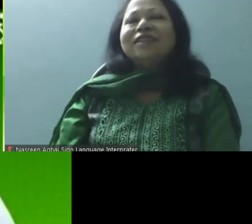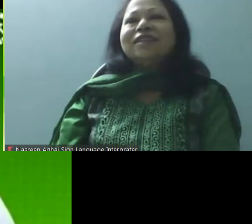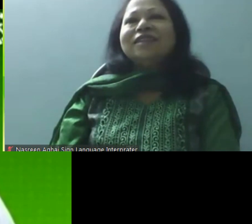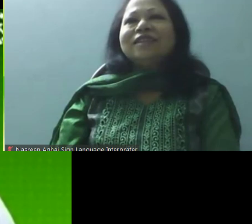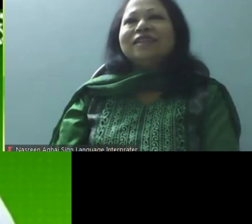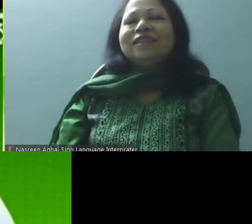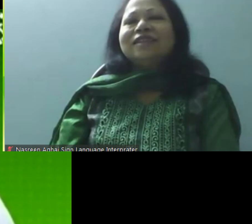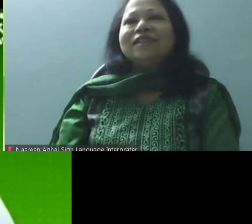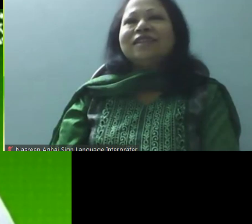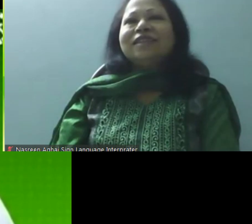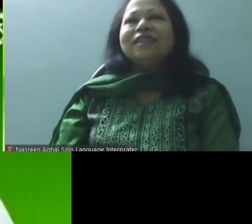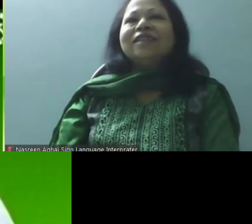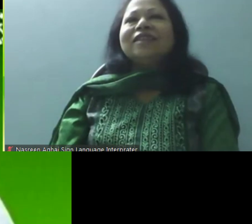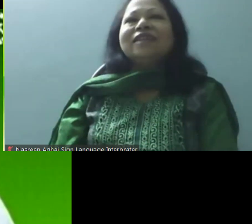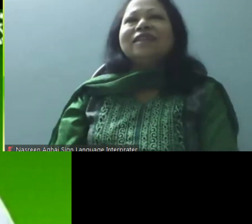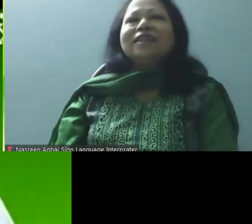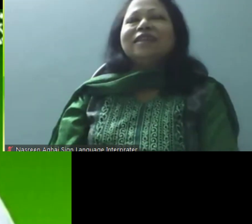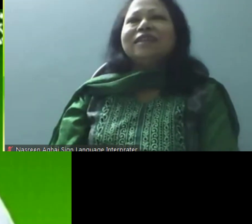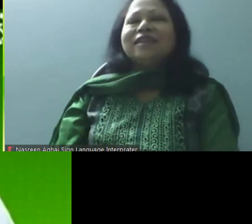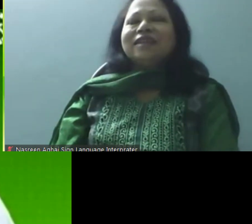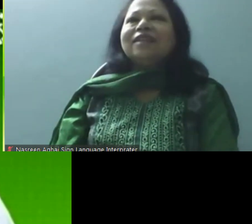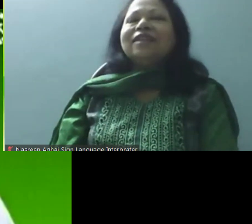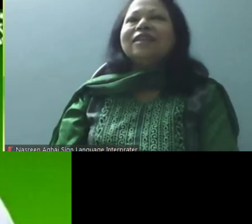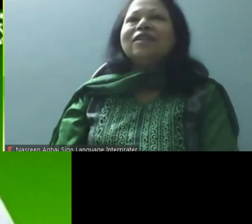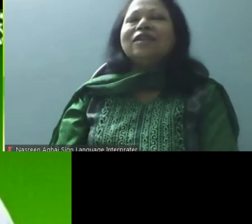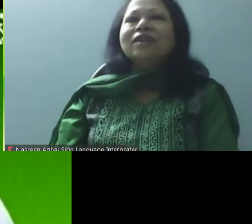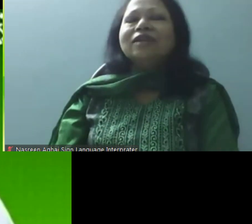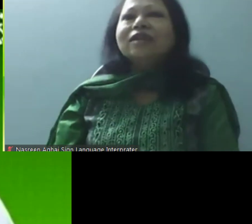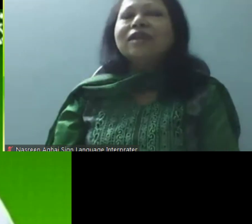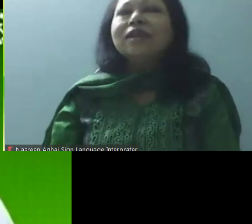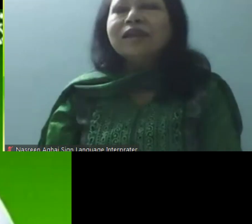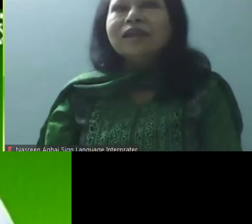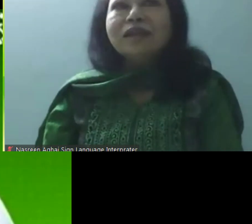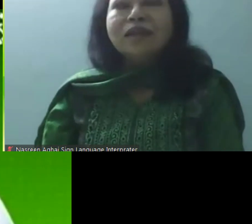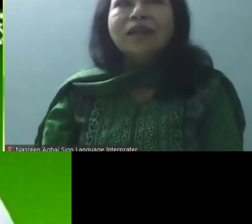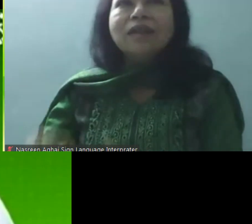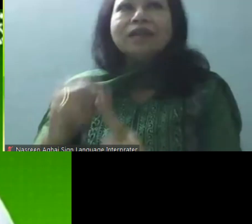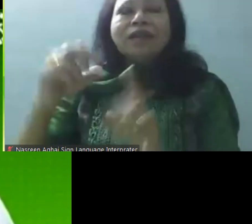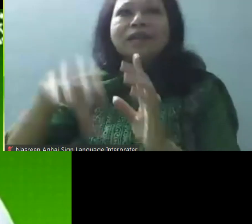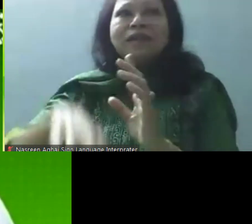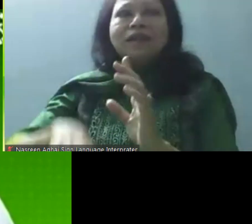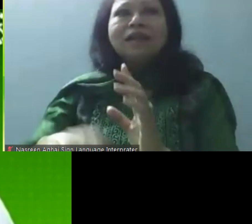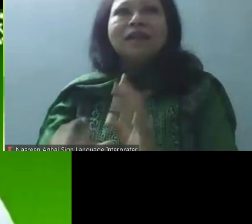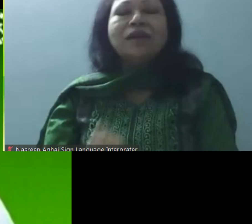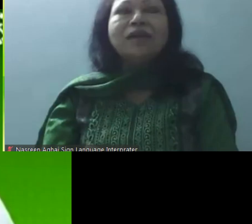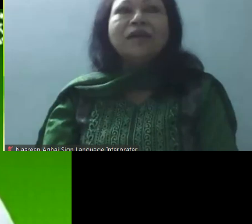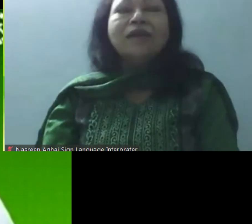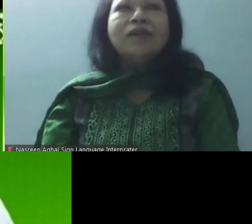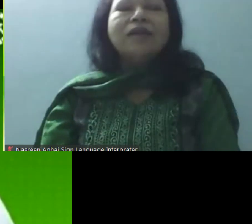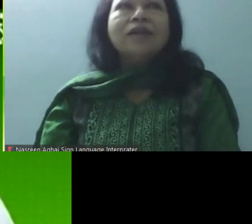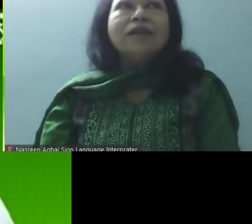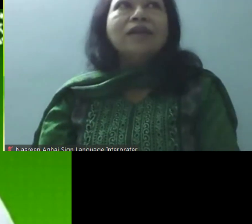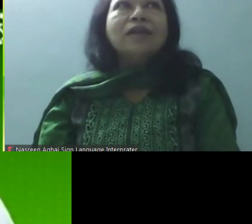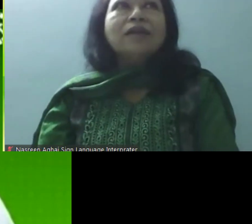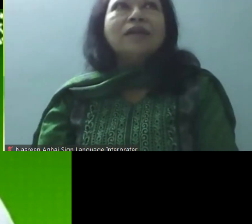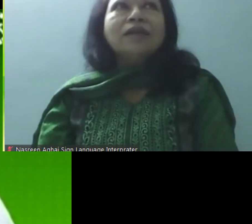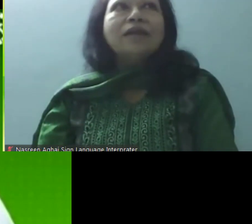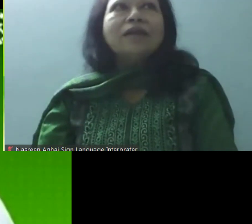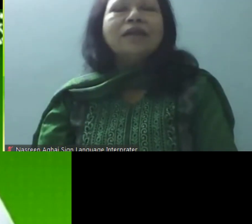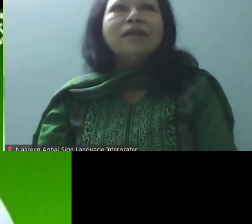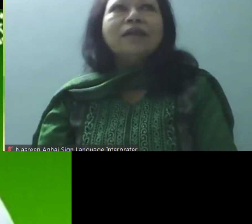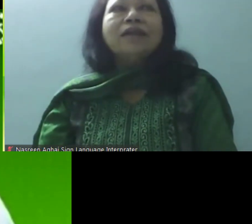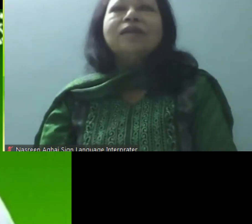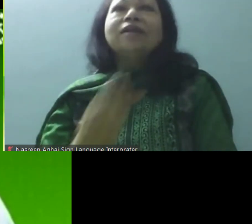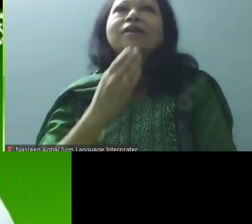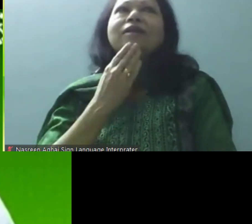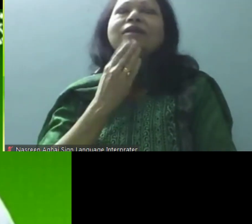and I'm so happy to be in Pakistan through the network. Thank you